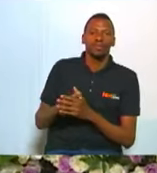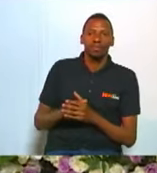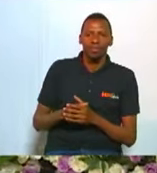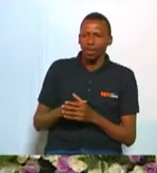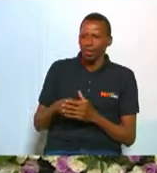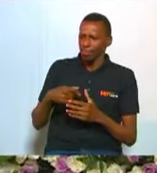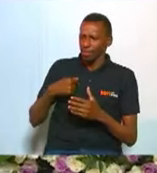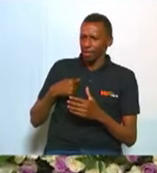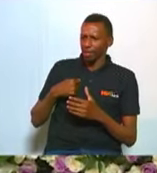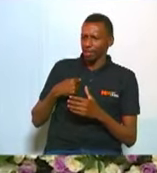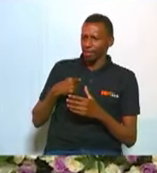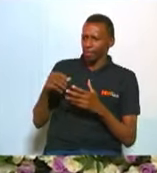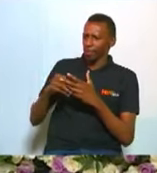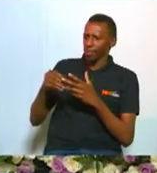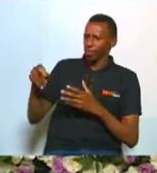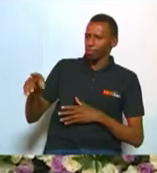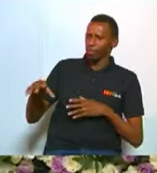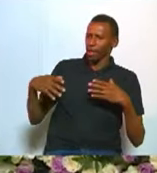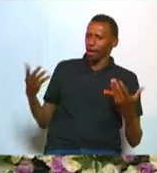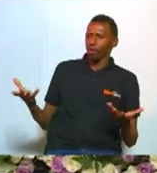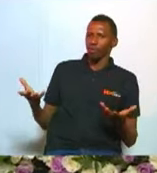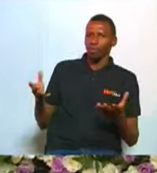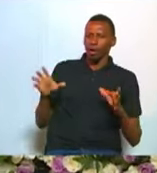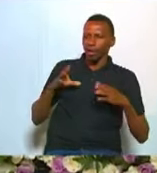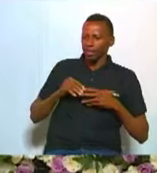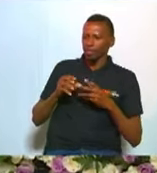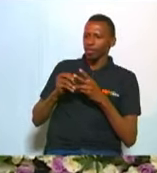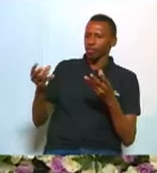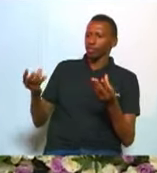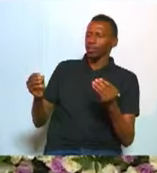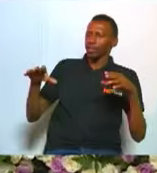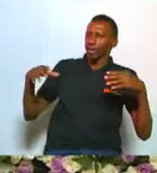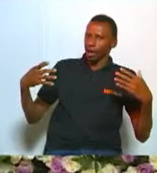How can I divorce her easily?